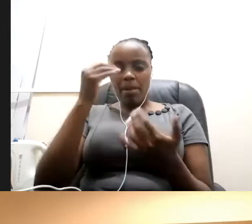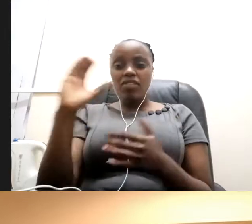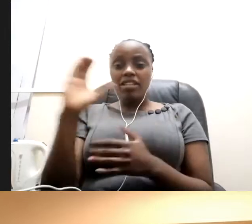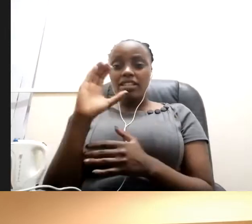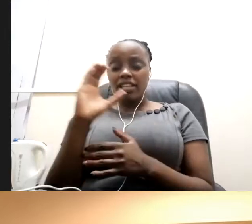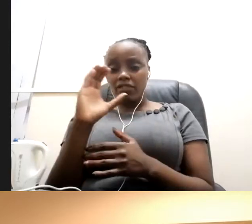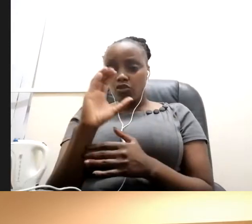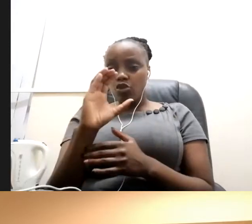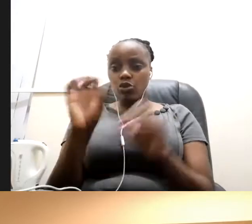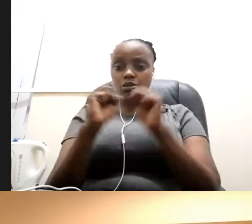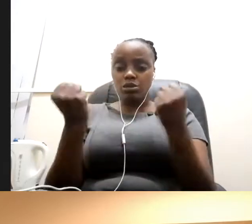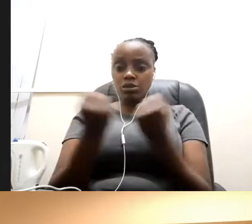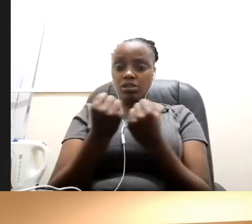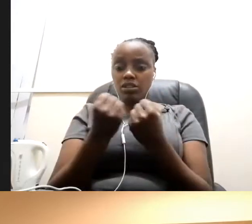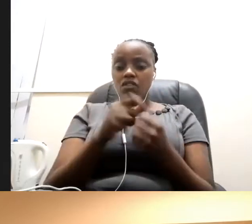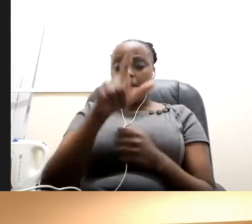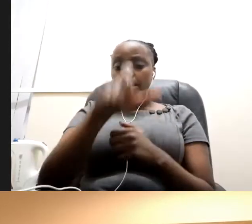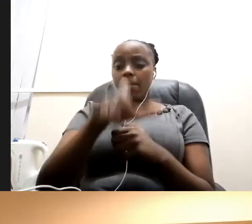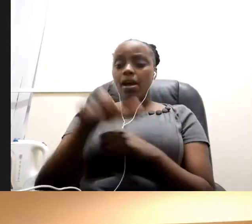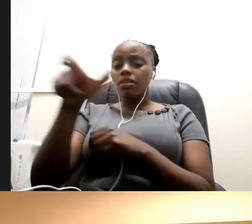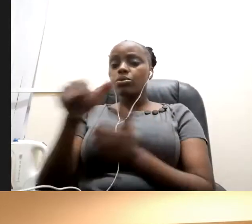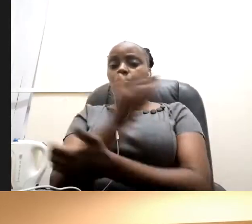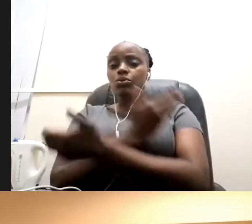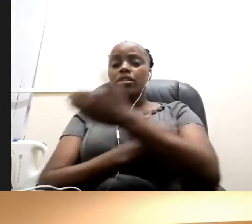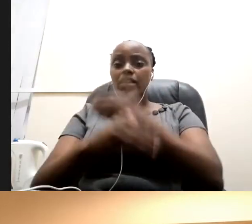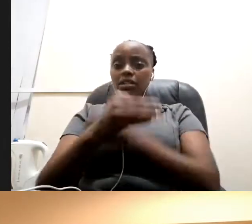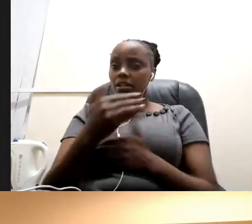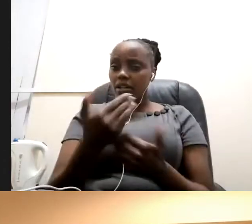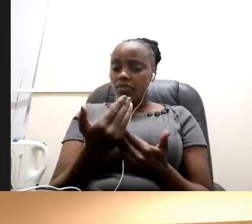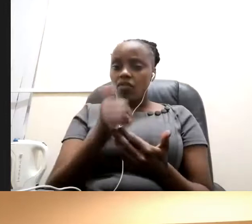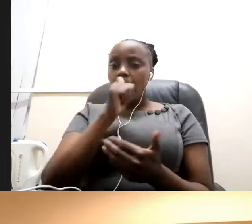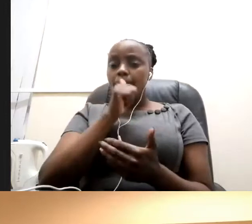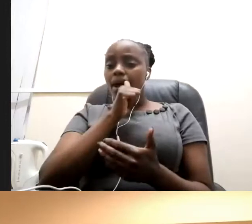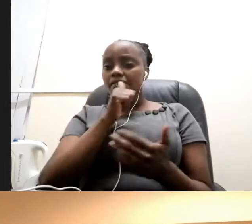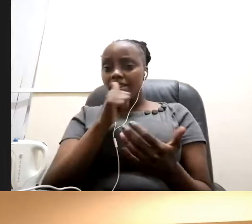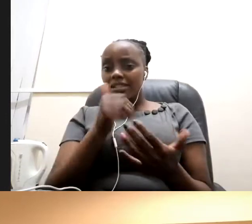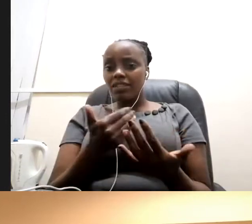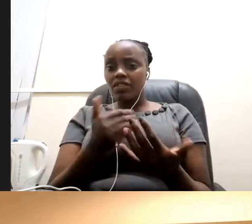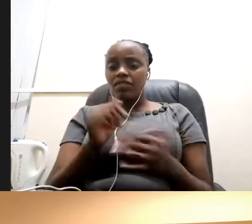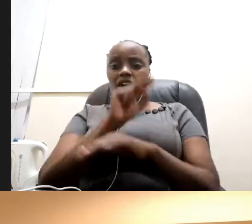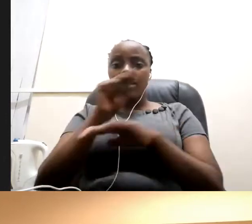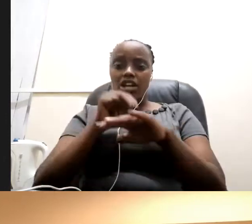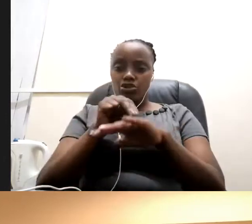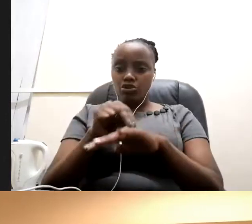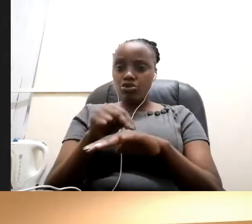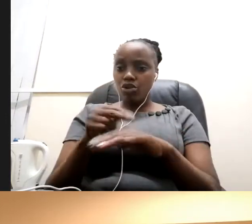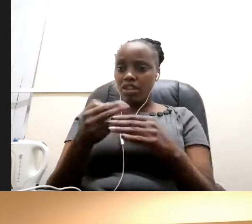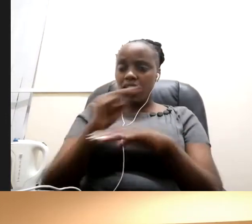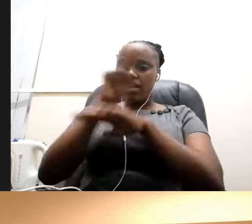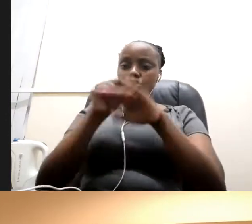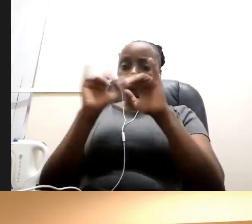with disabilities, private sector, national institutions of human